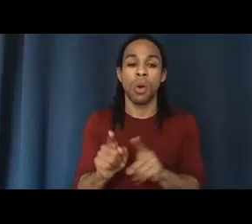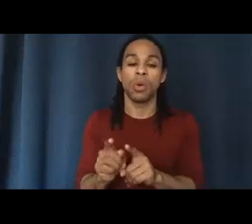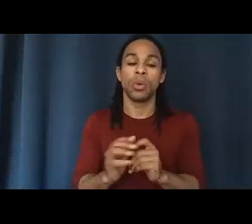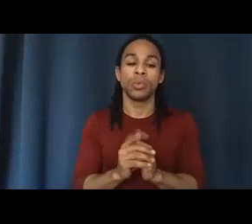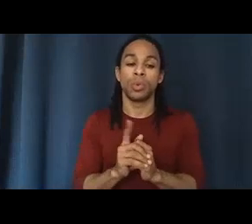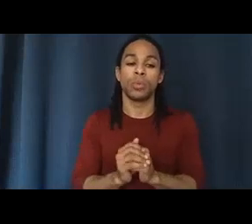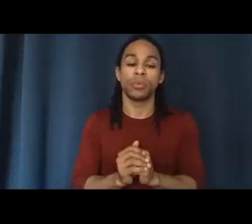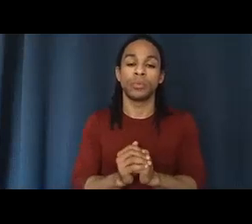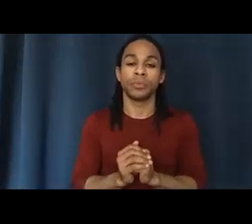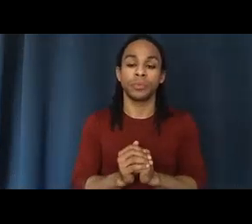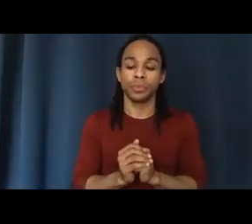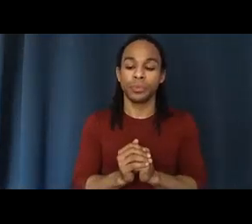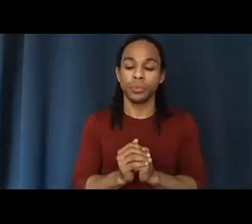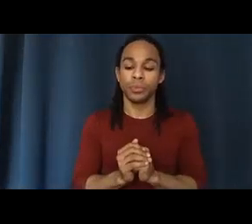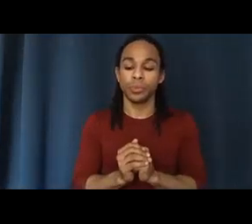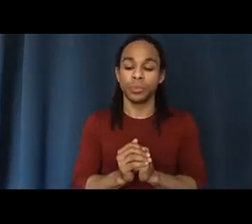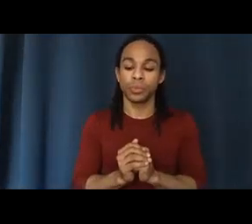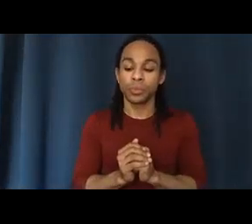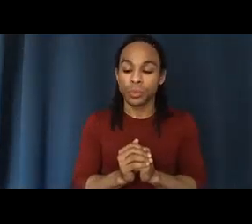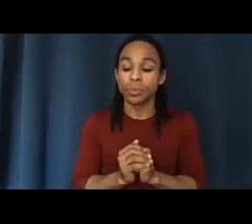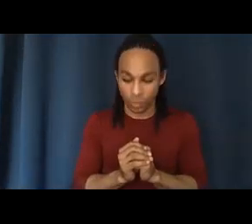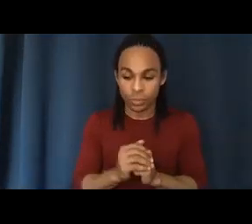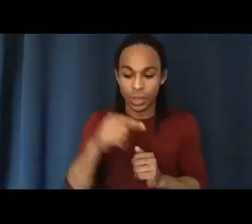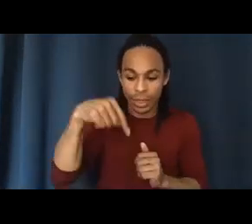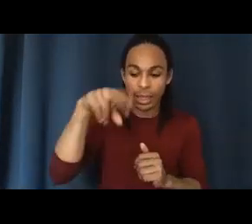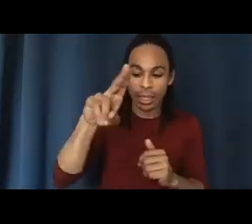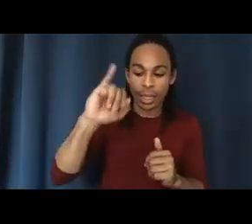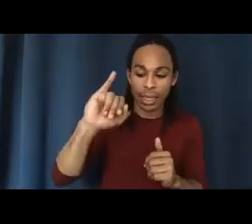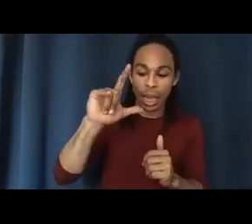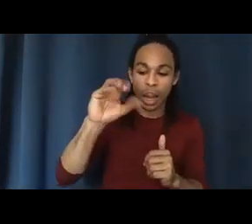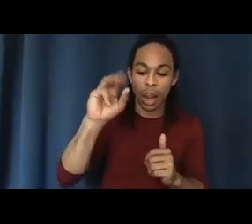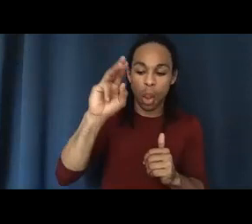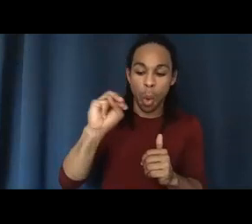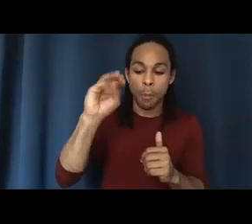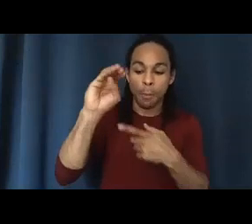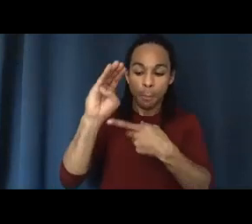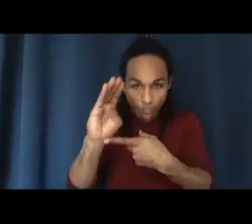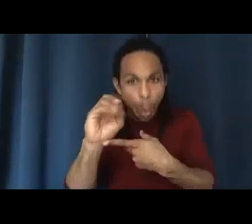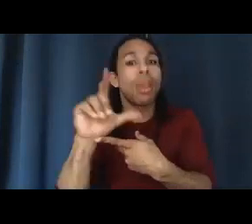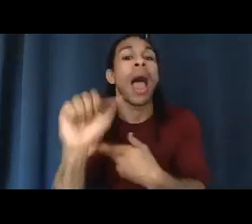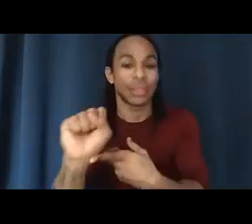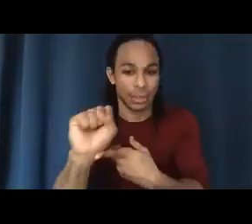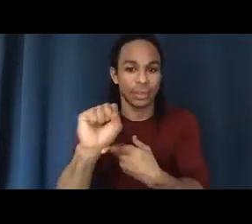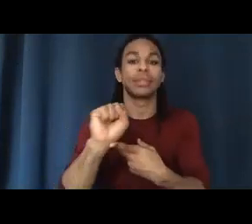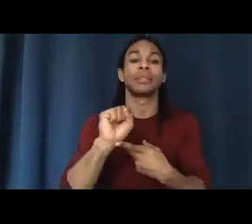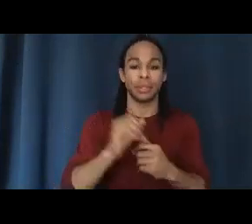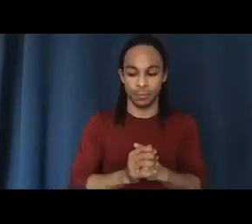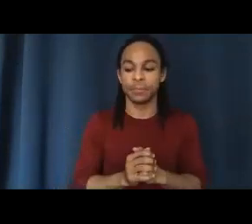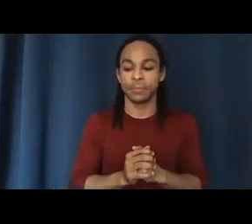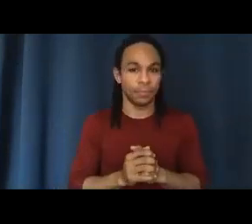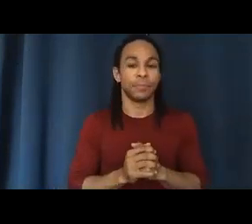and some of the panelists have already spoken about it, and Lucy, if I'm not mistaken, we are going through a